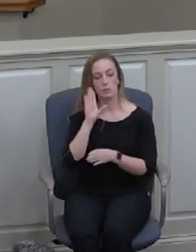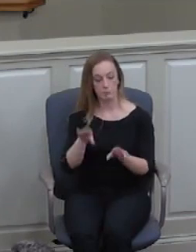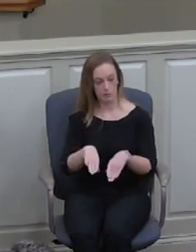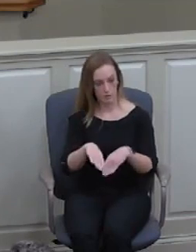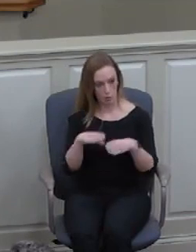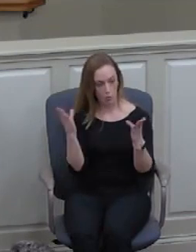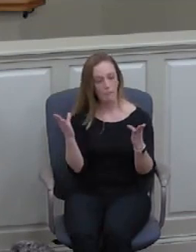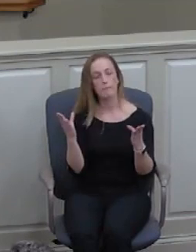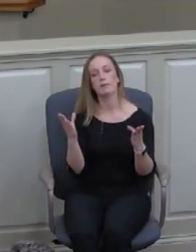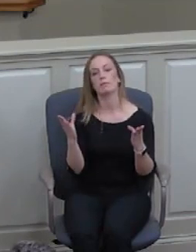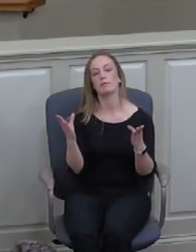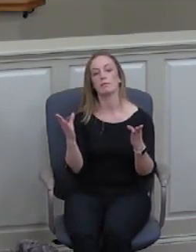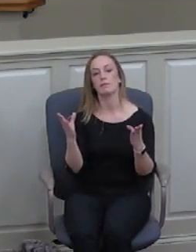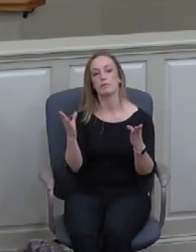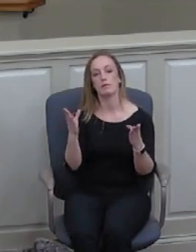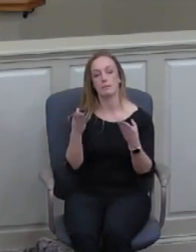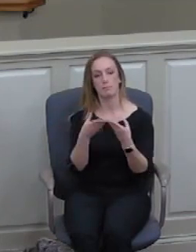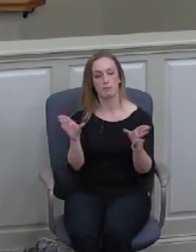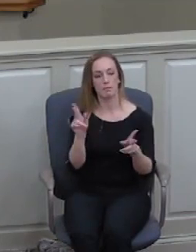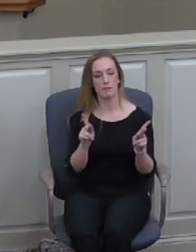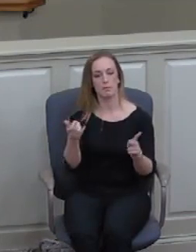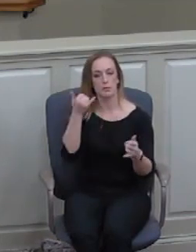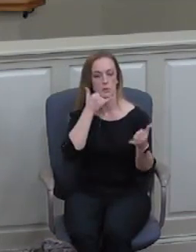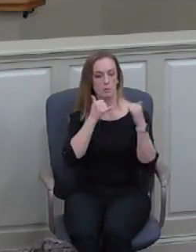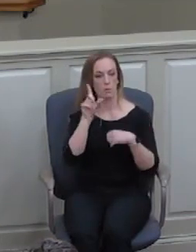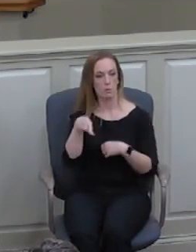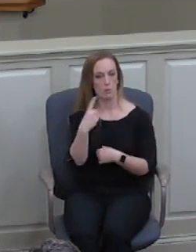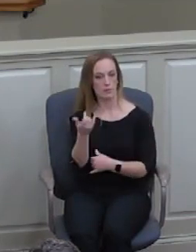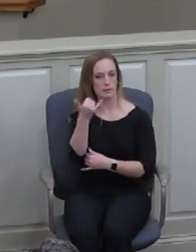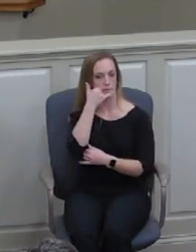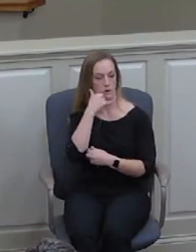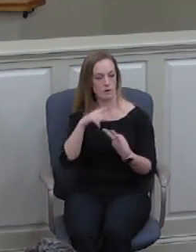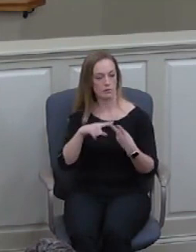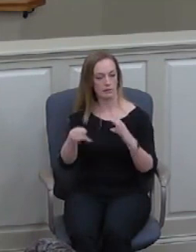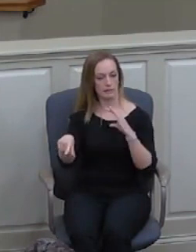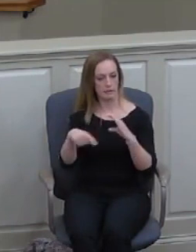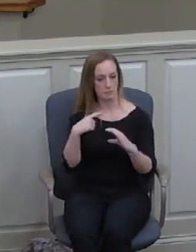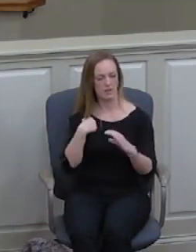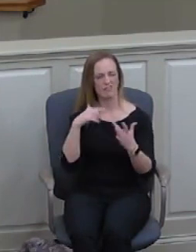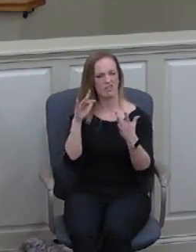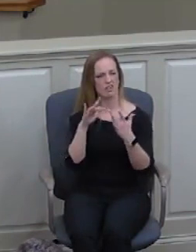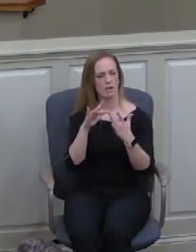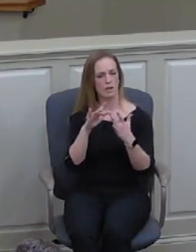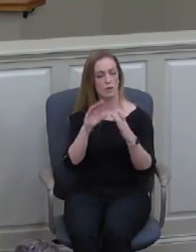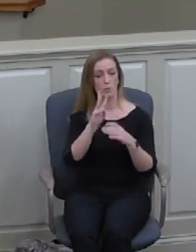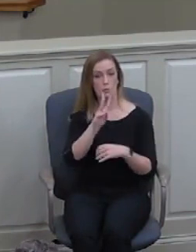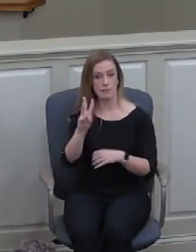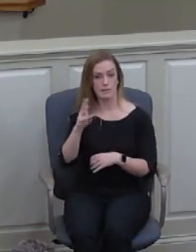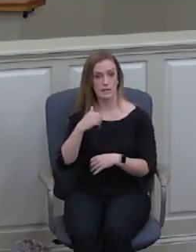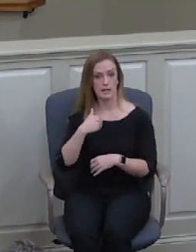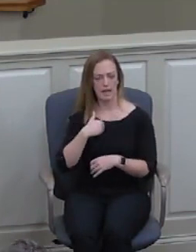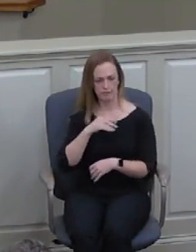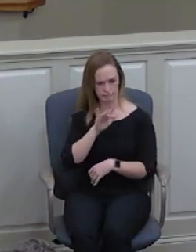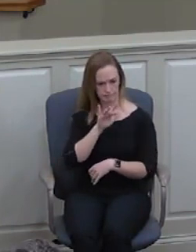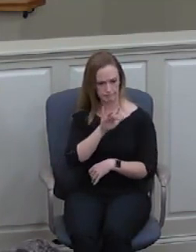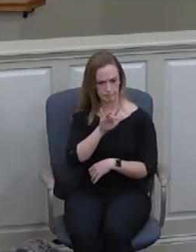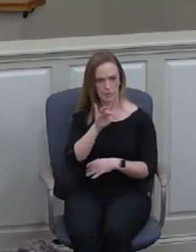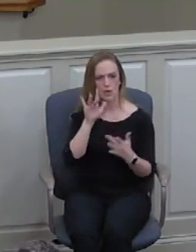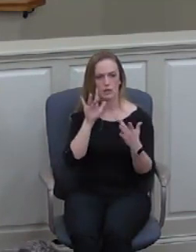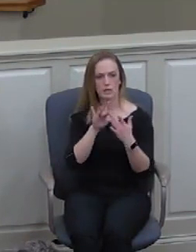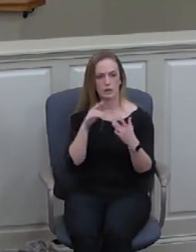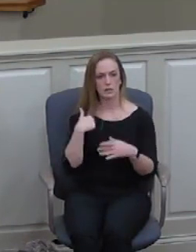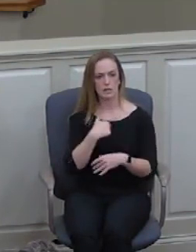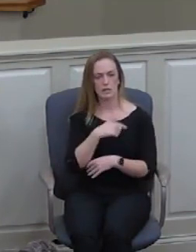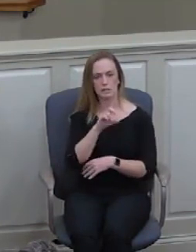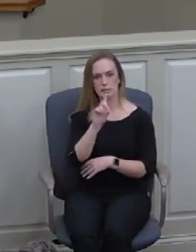public via telephone, email. We have contact us forms on our website at